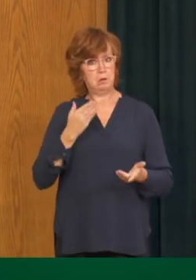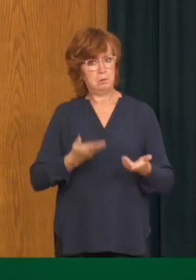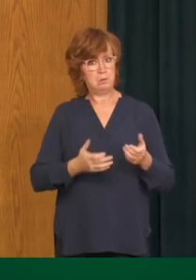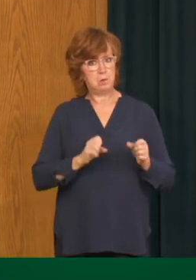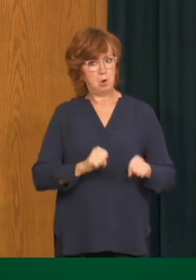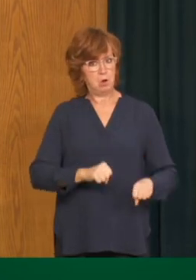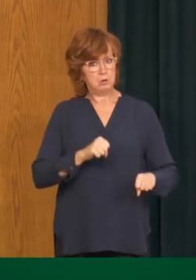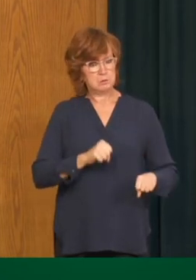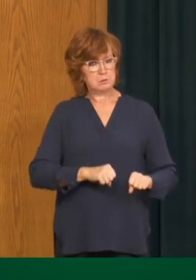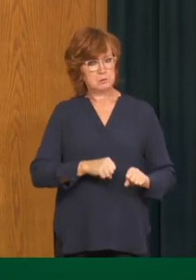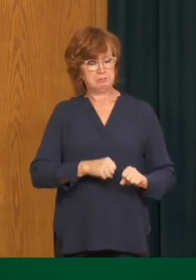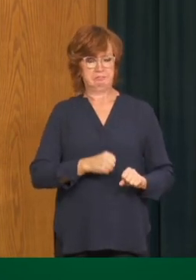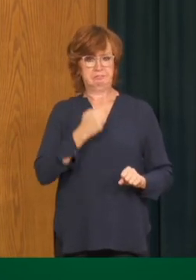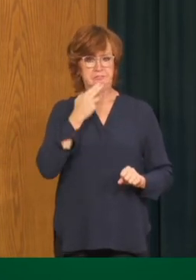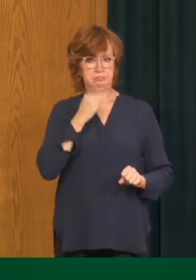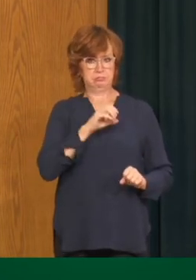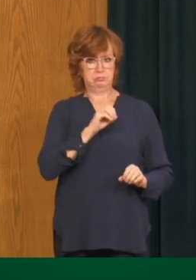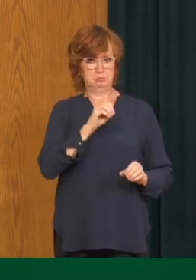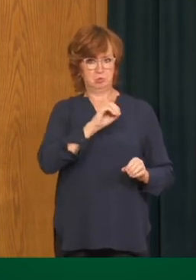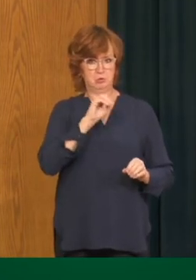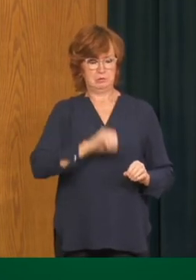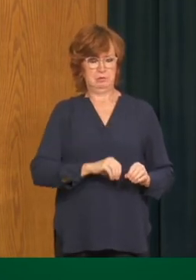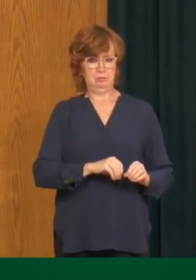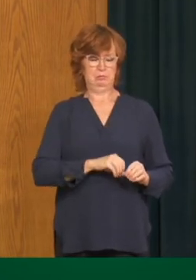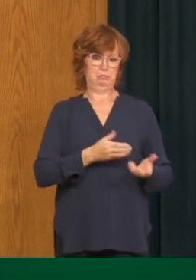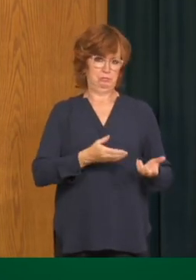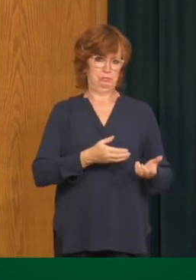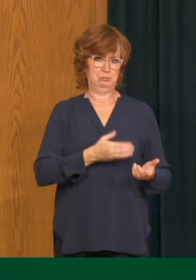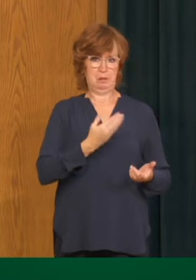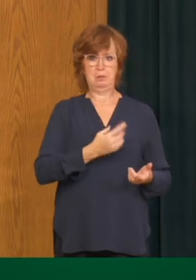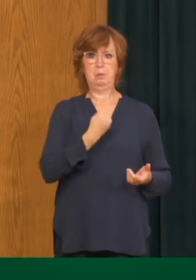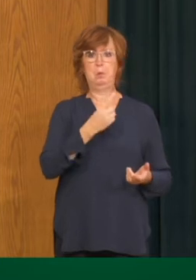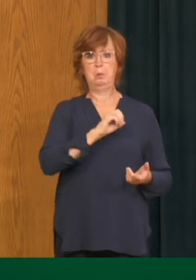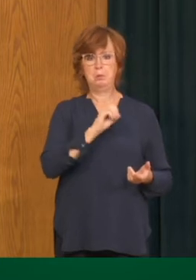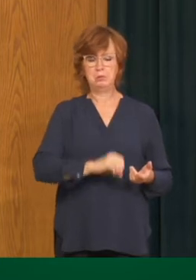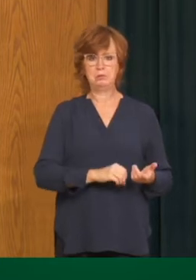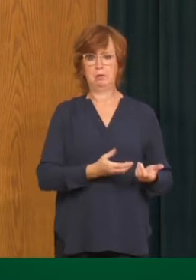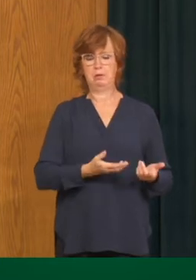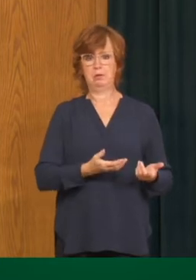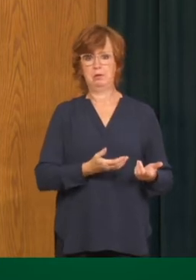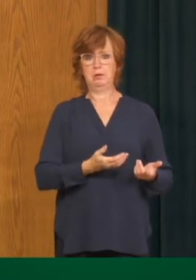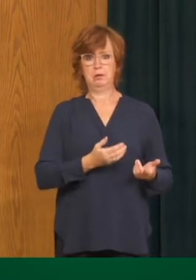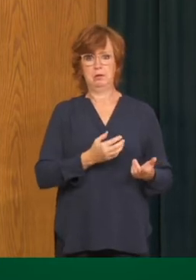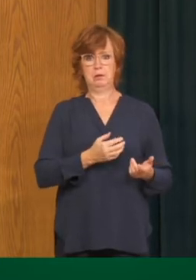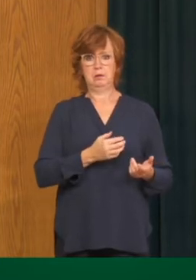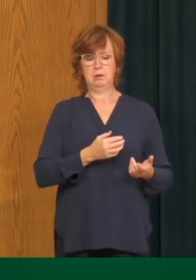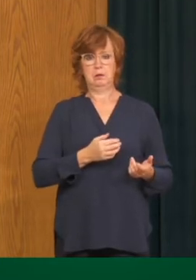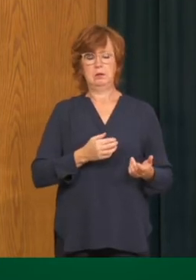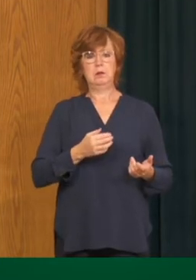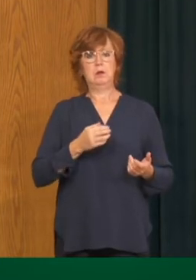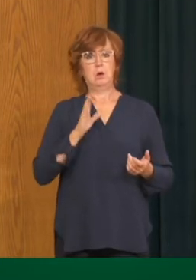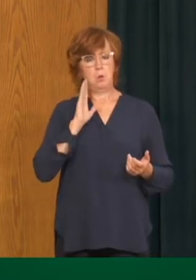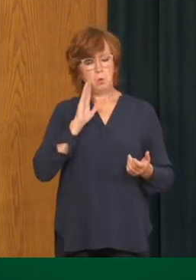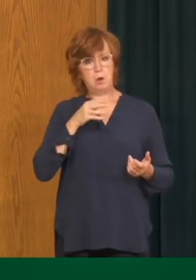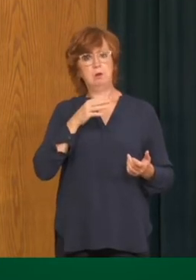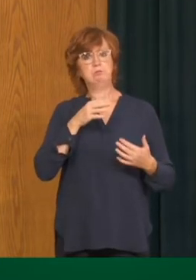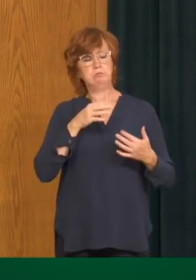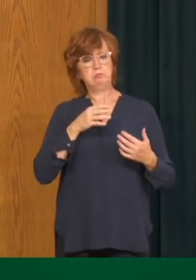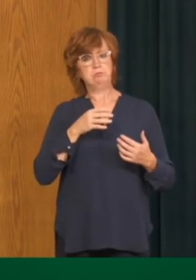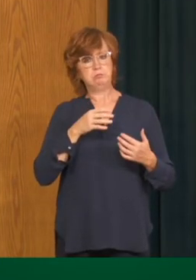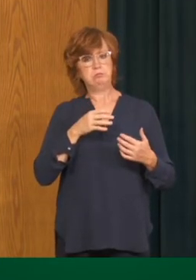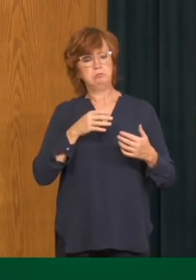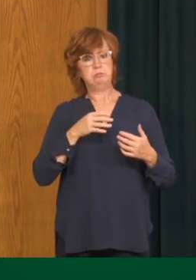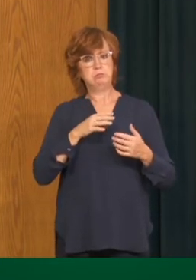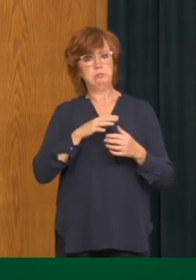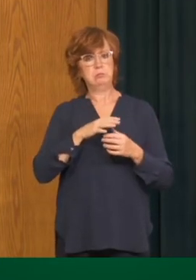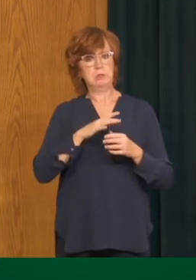there will be an immediate assessment of public health to see who were close contacts of the child, and may not always be everyone in the class, and maybe children who were